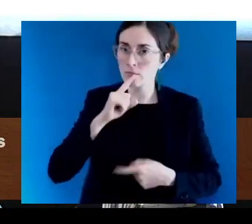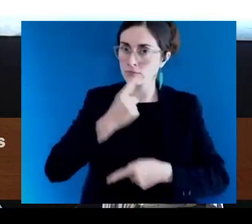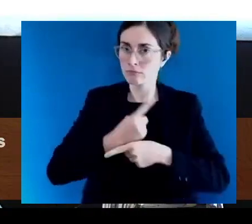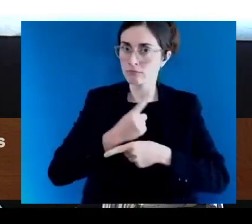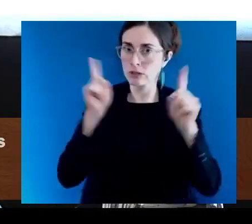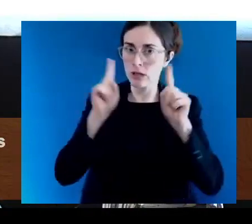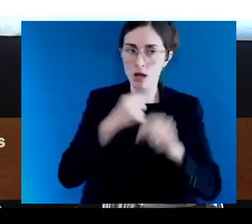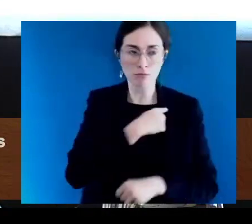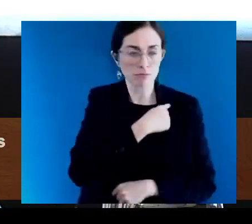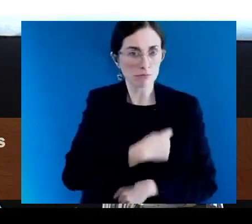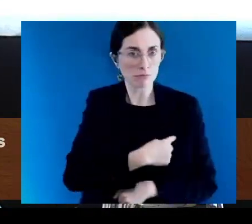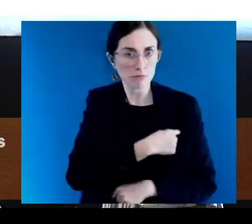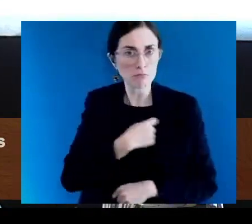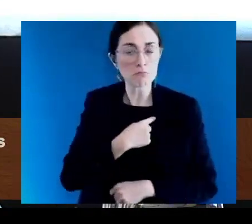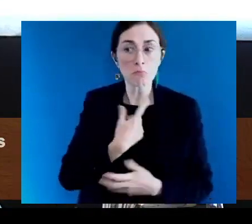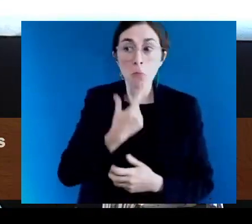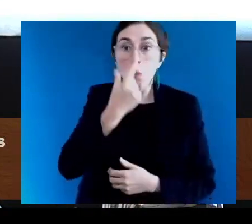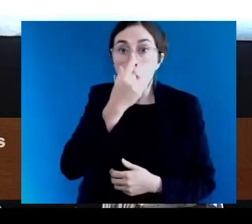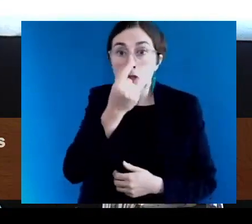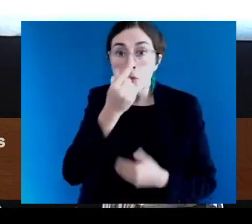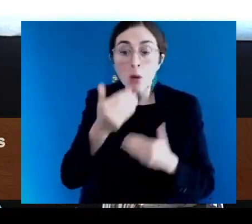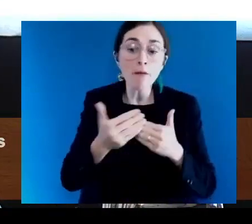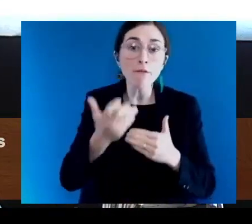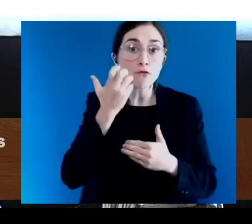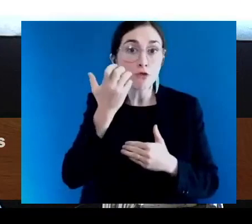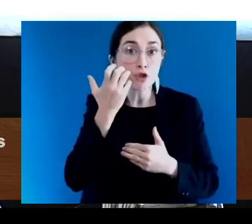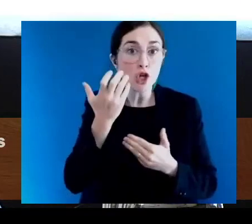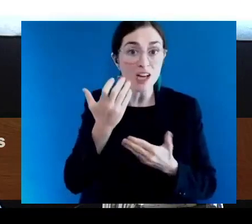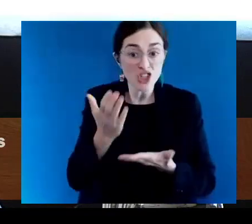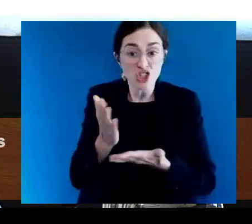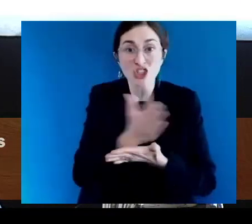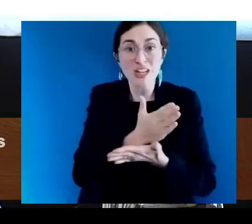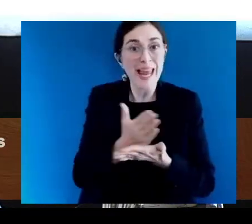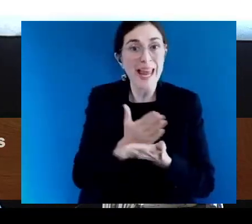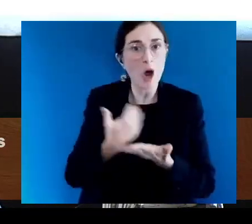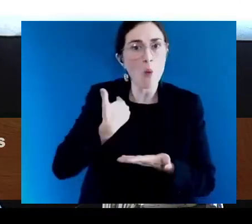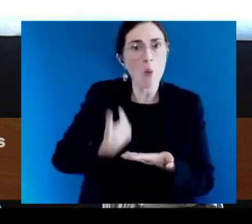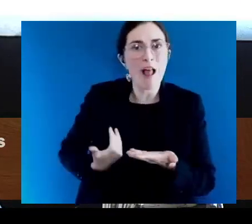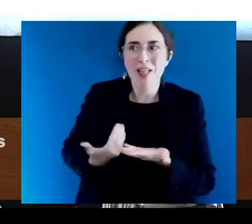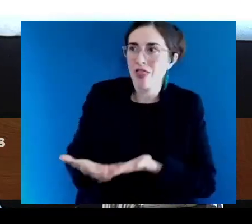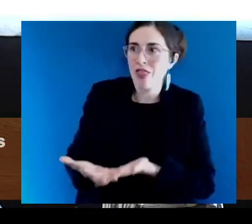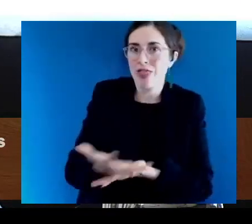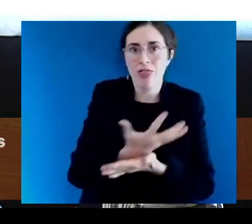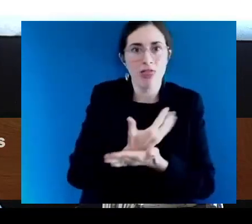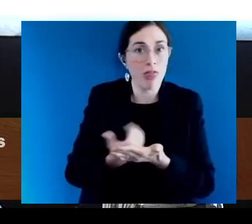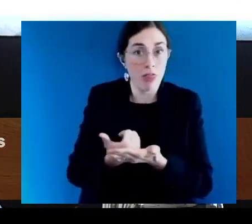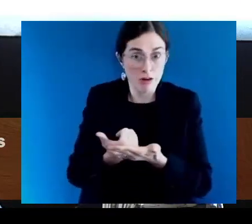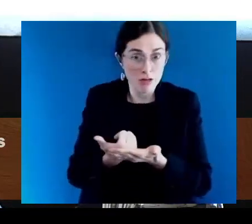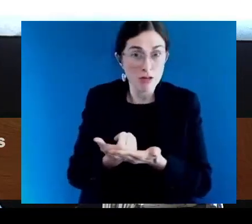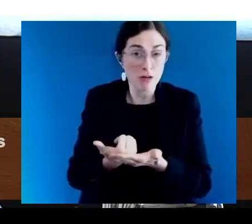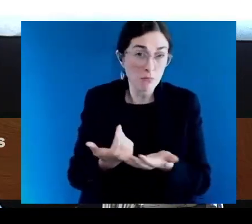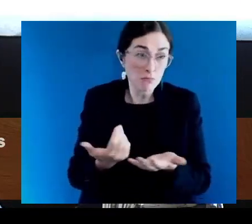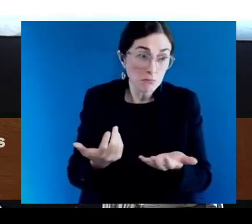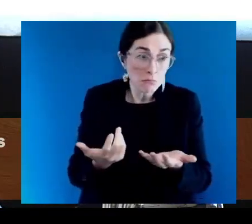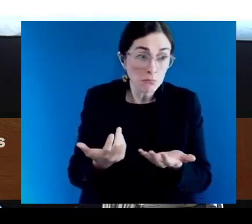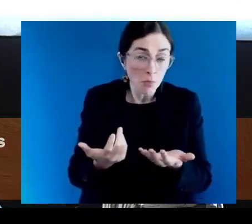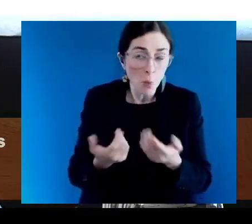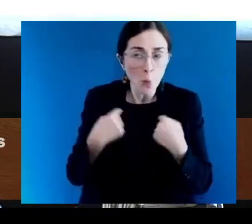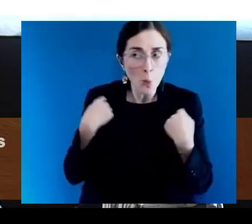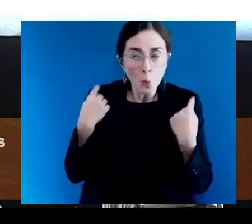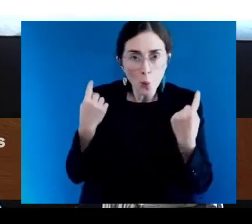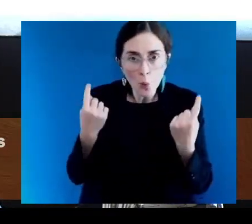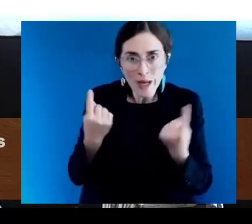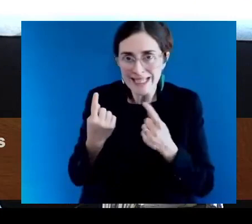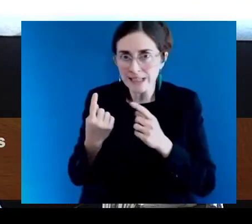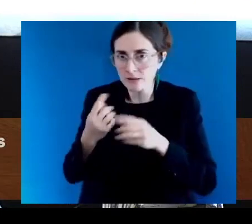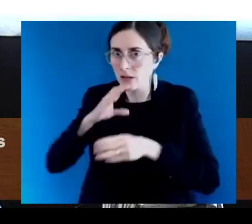potential for wealth sharing and enduring wealth sharing, we are very much looking at